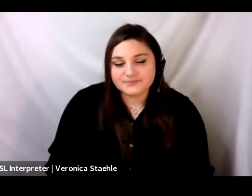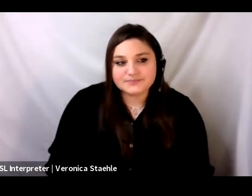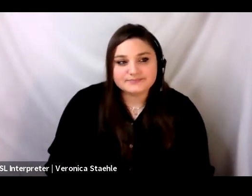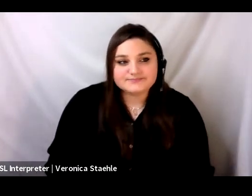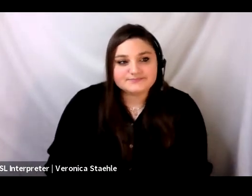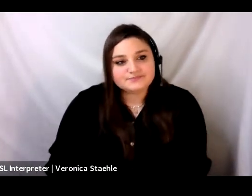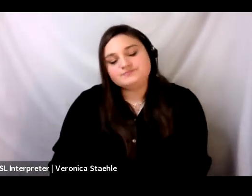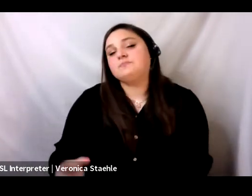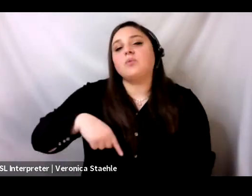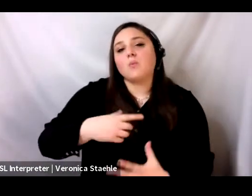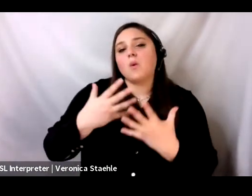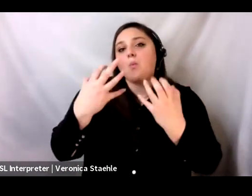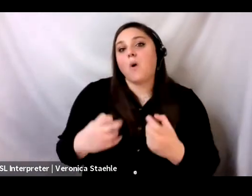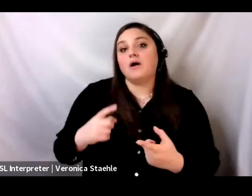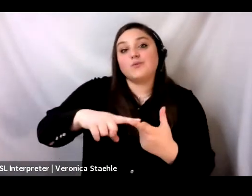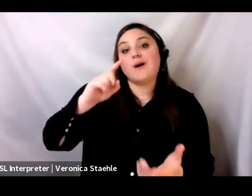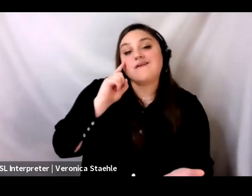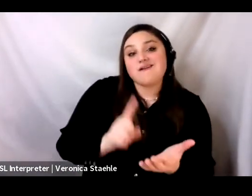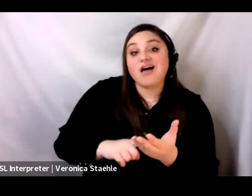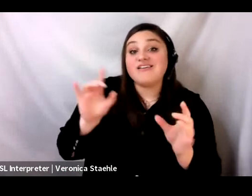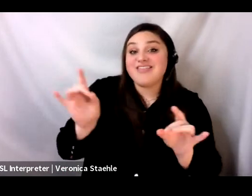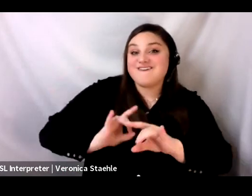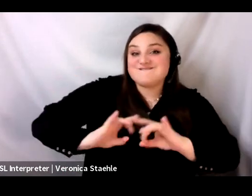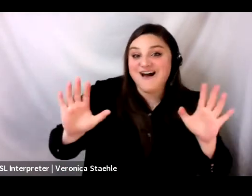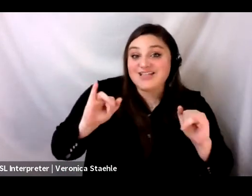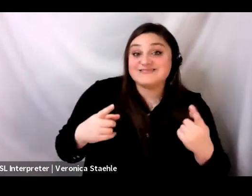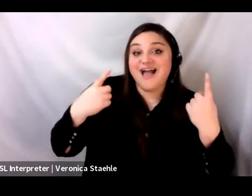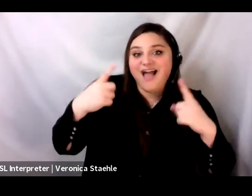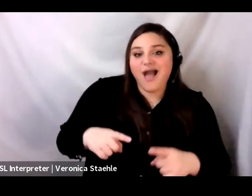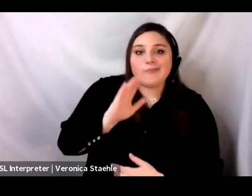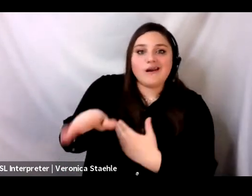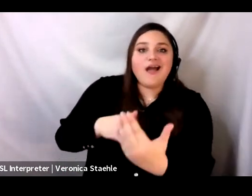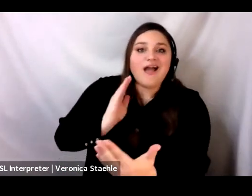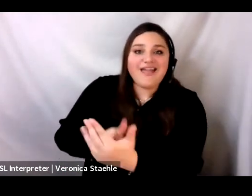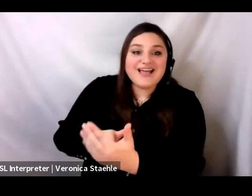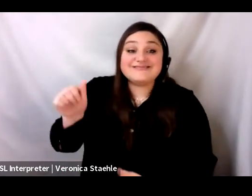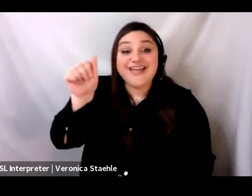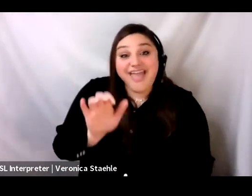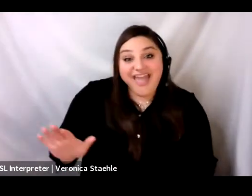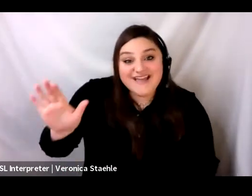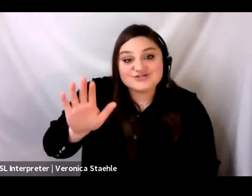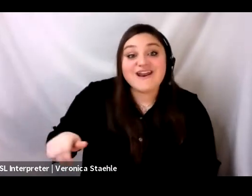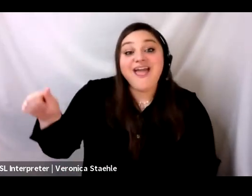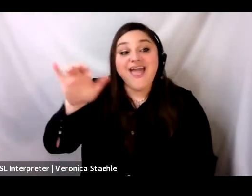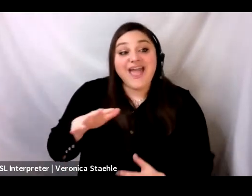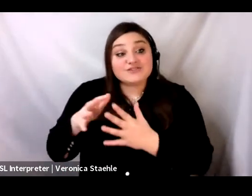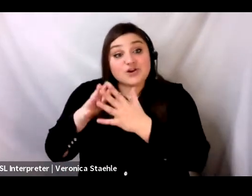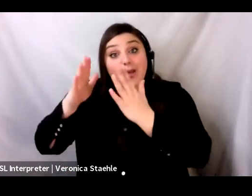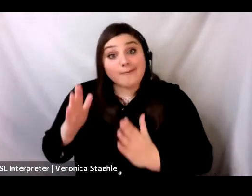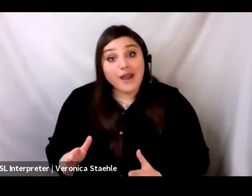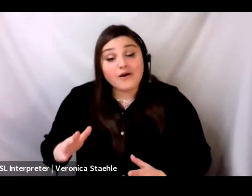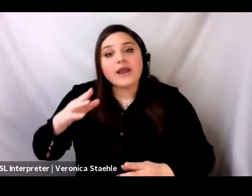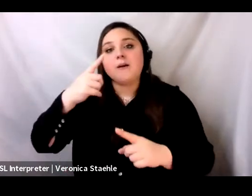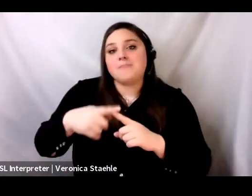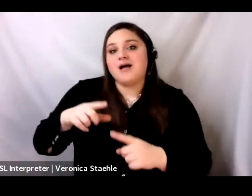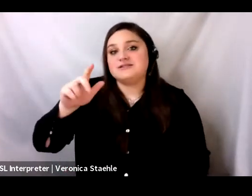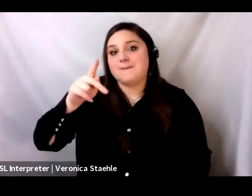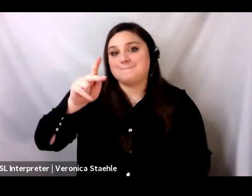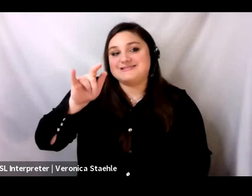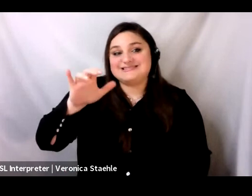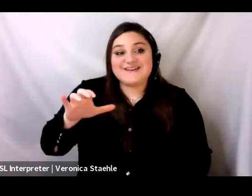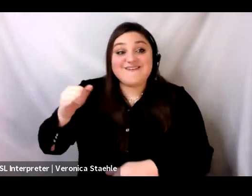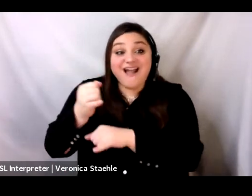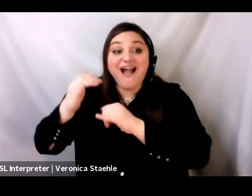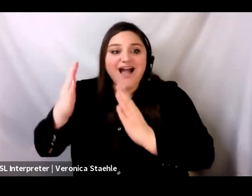We want to acknowledge the violence that has occurred against the Asian and Asian American and Pacific Islander community, and that this has happened